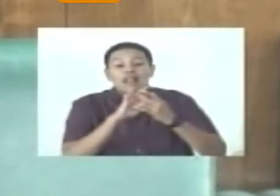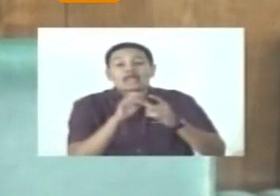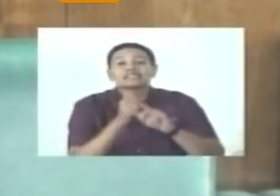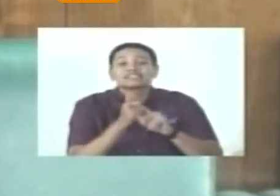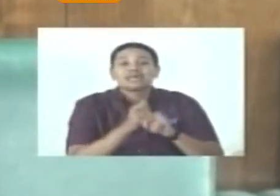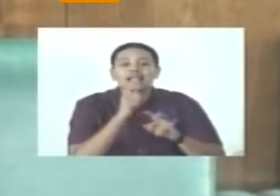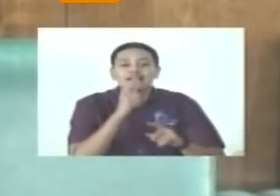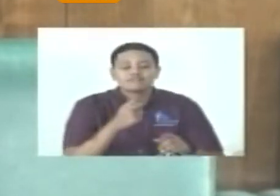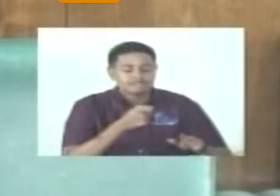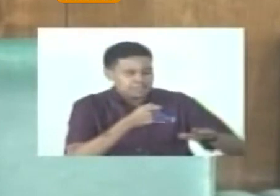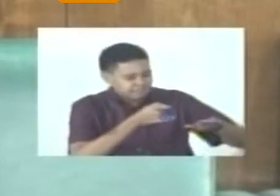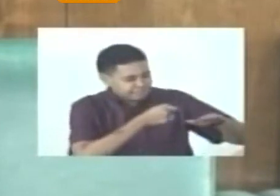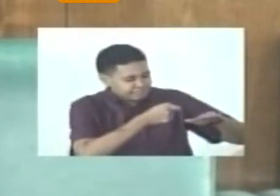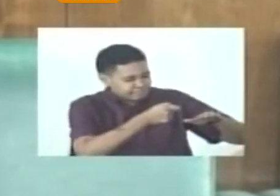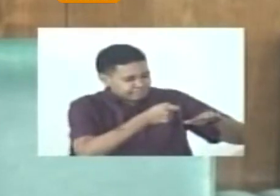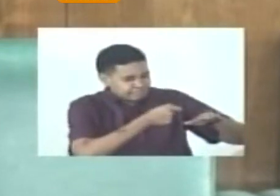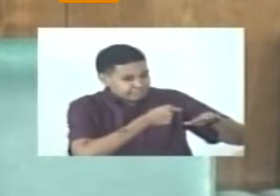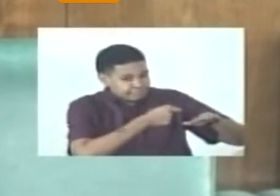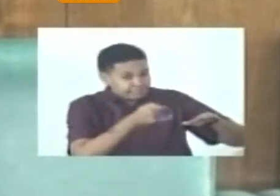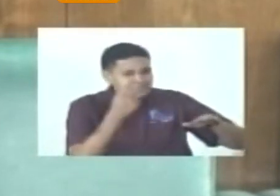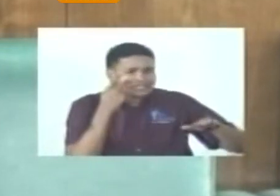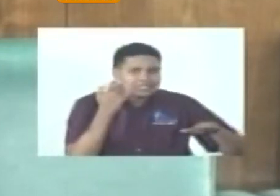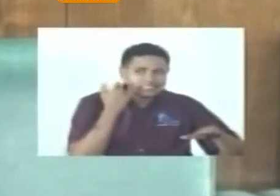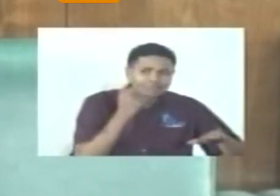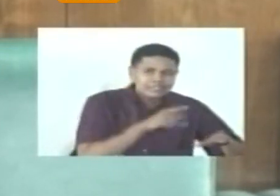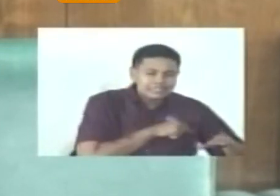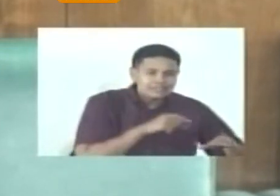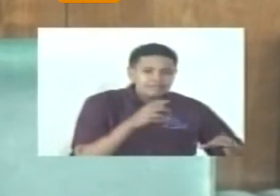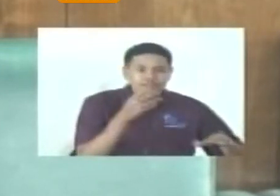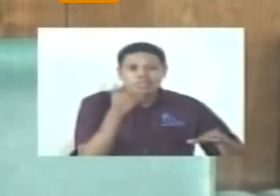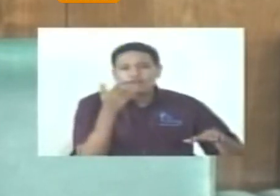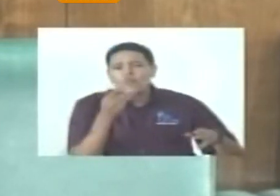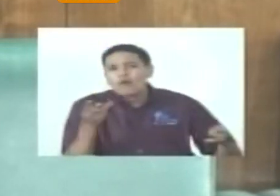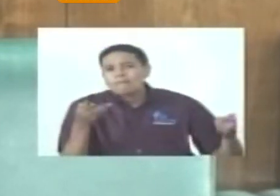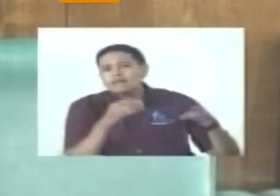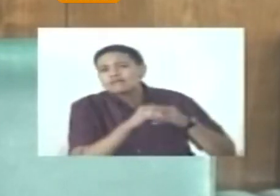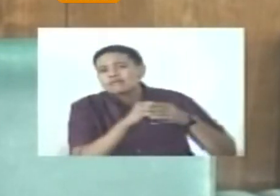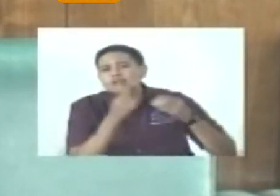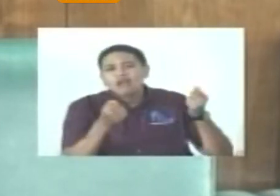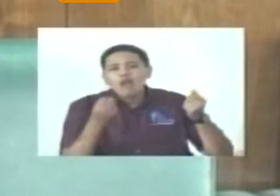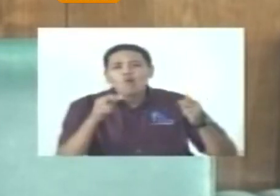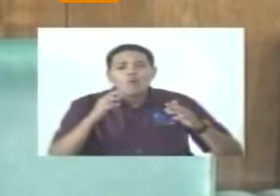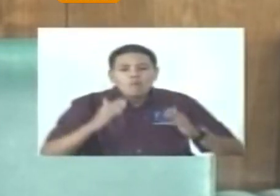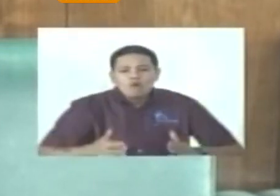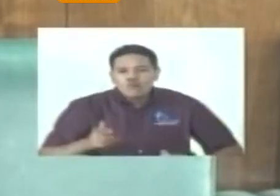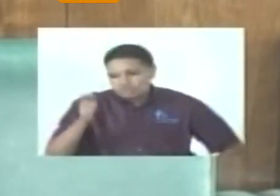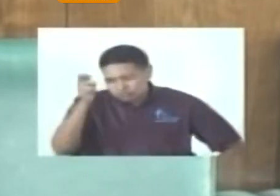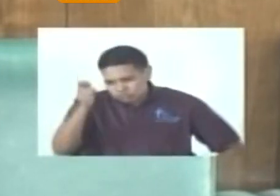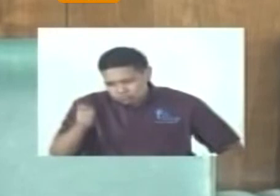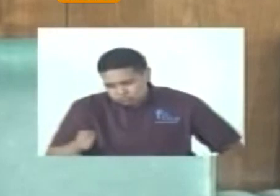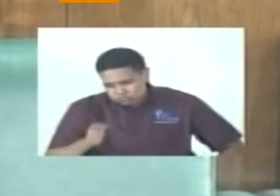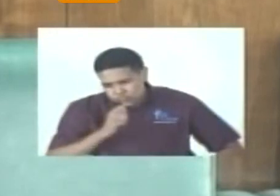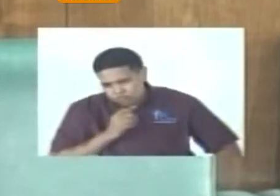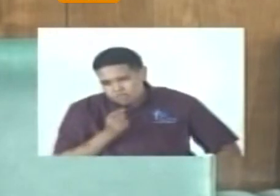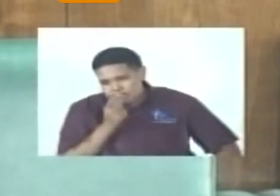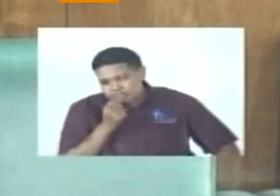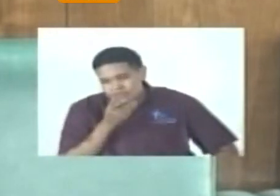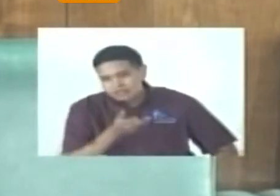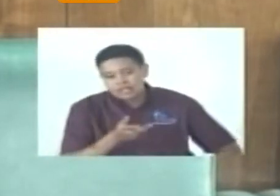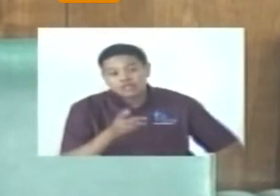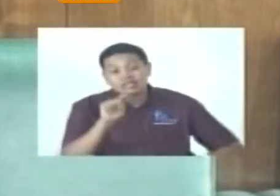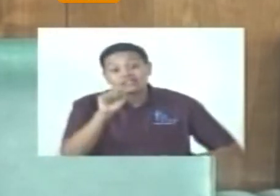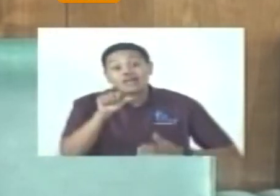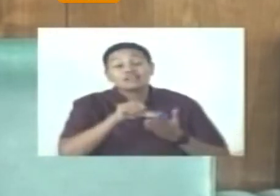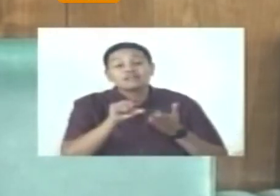the handheld scanners. Taxpayers' money must not be wasted. In